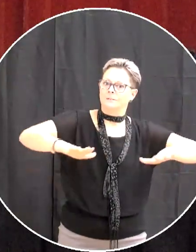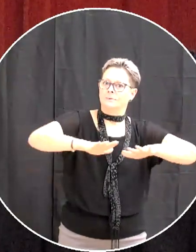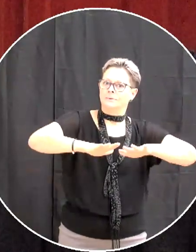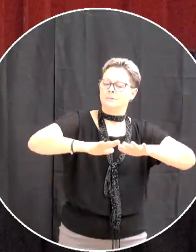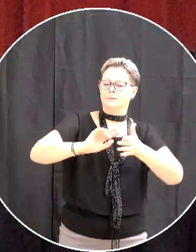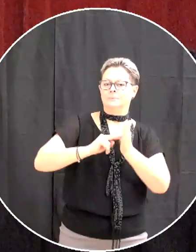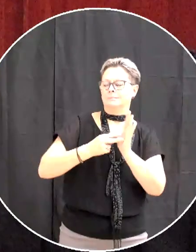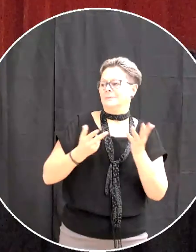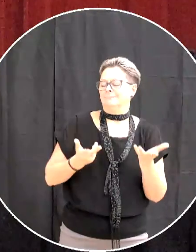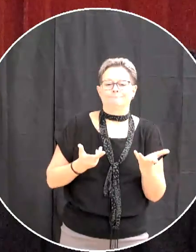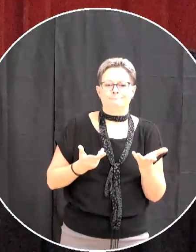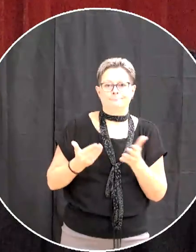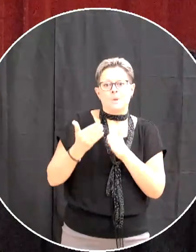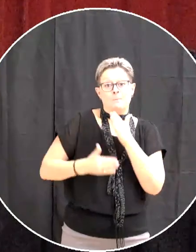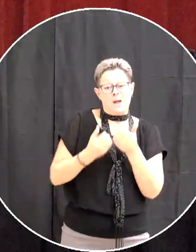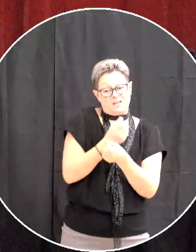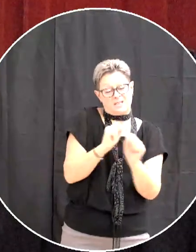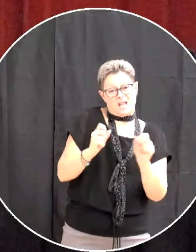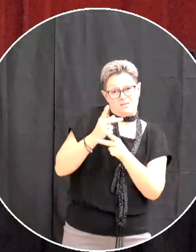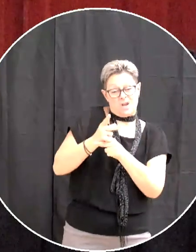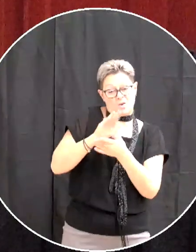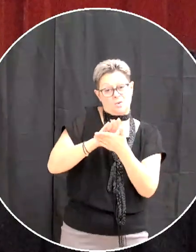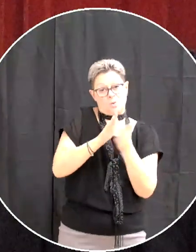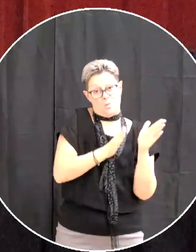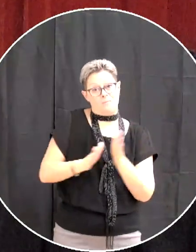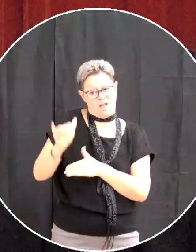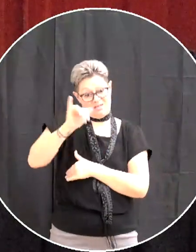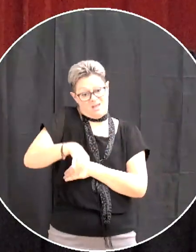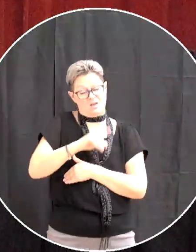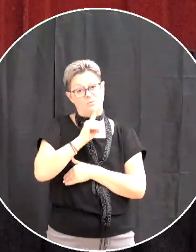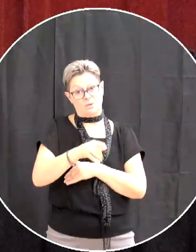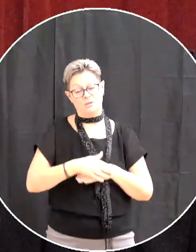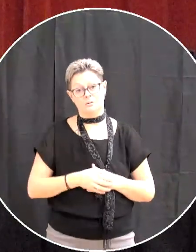It's part of our Safe and Caring Schools plan.